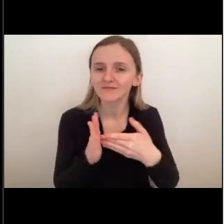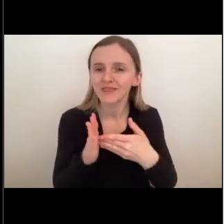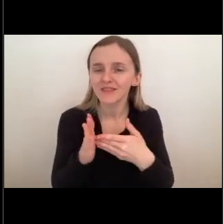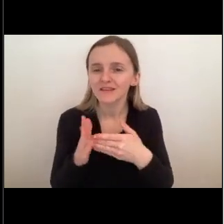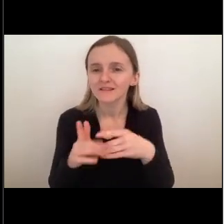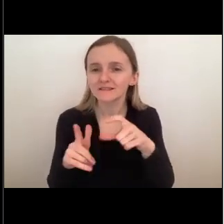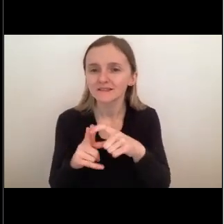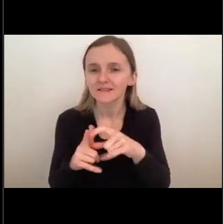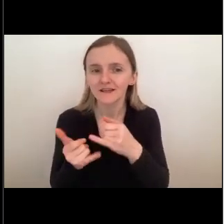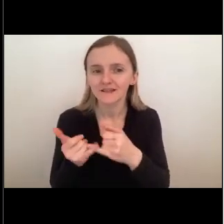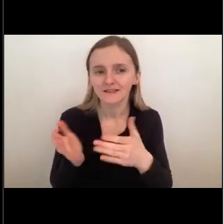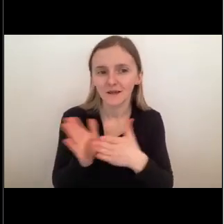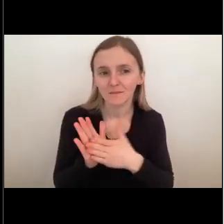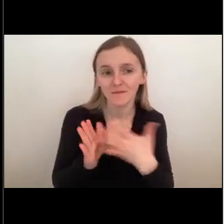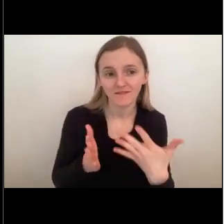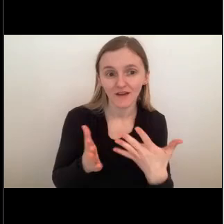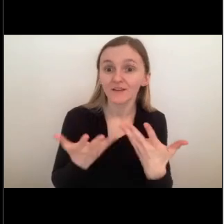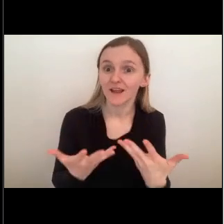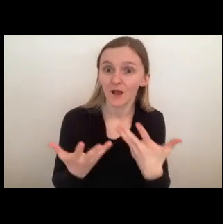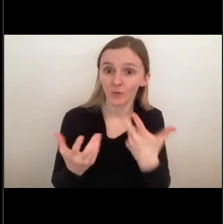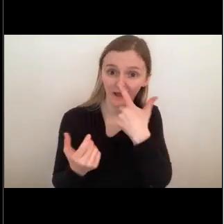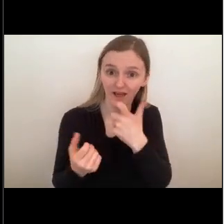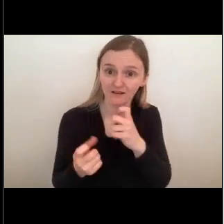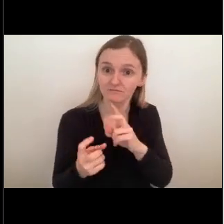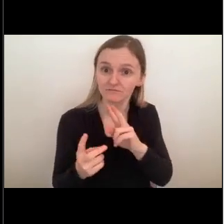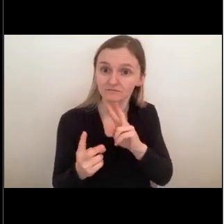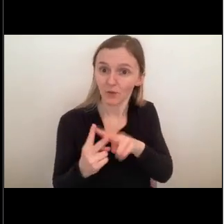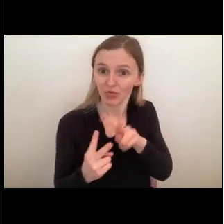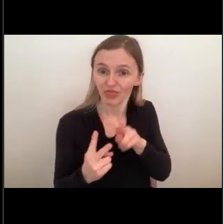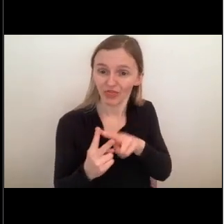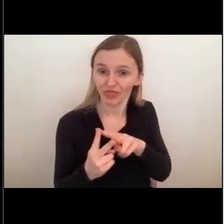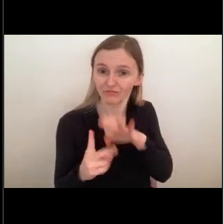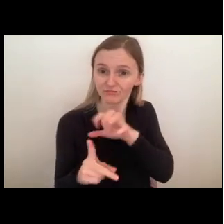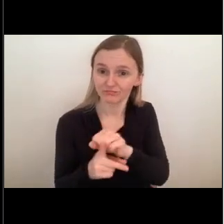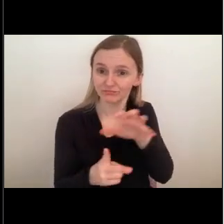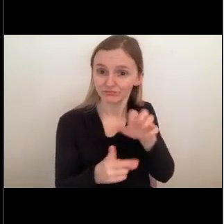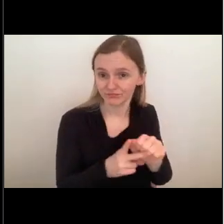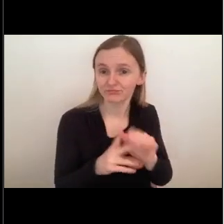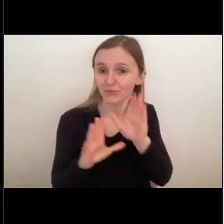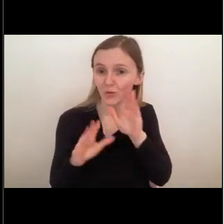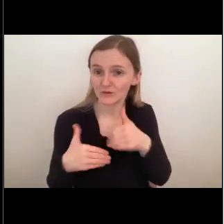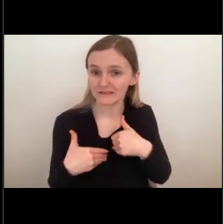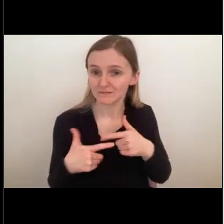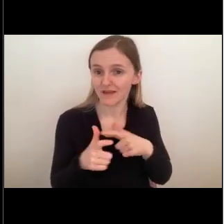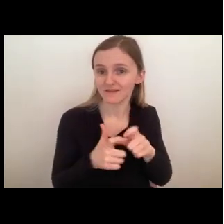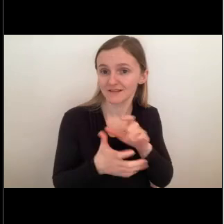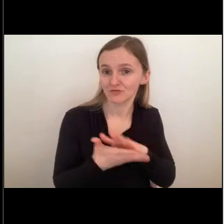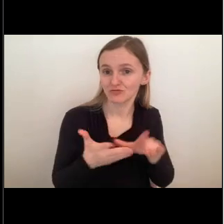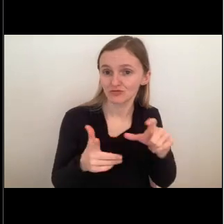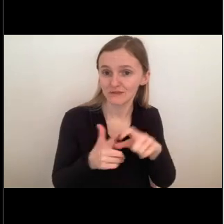they can certainly have that dual diagnosis of both autism and ADHD.